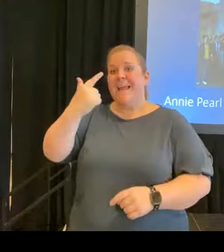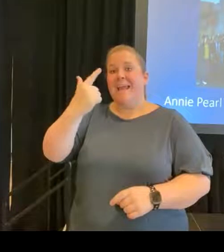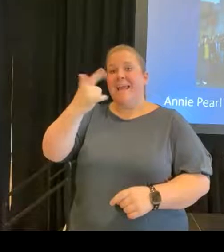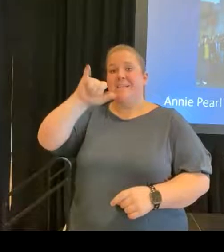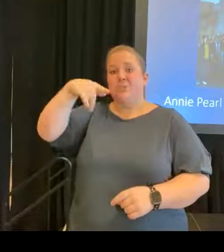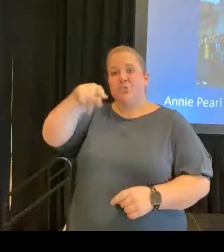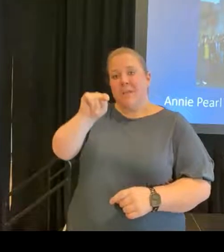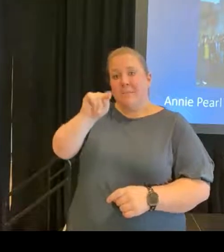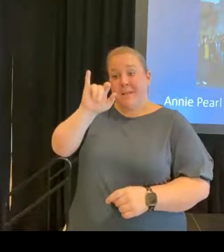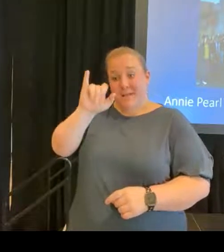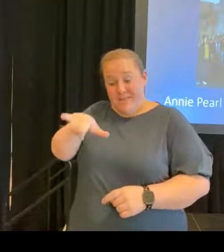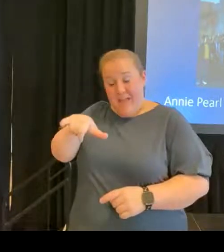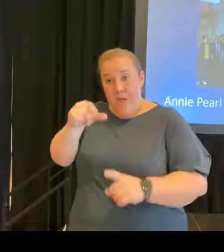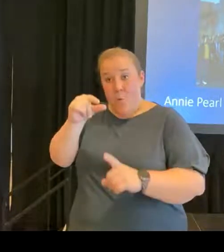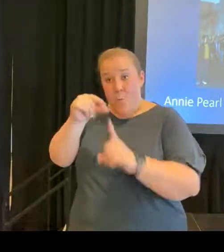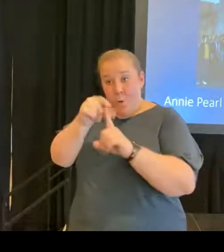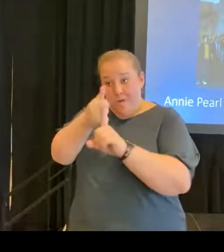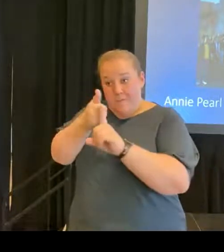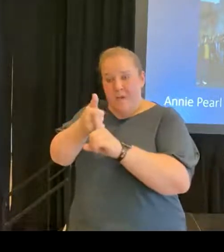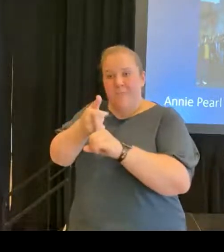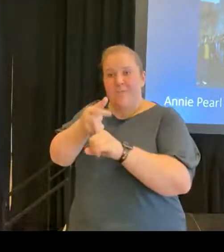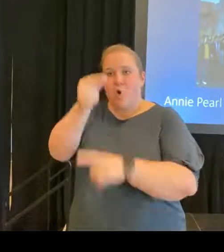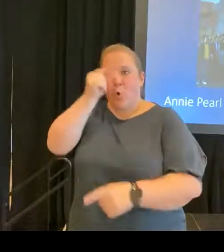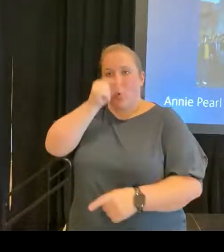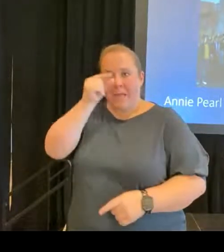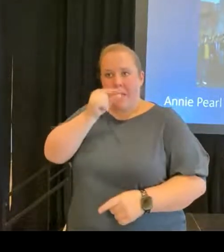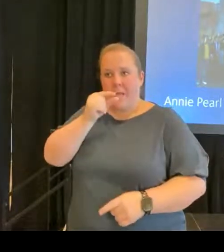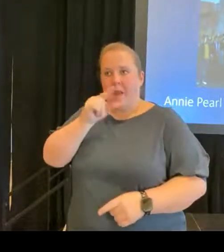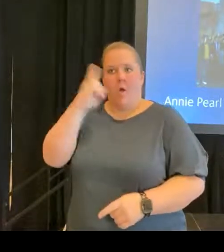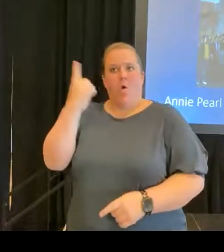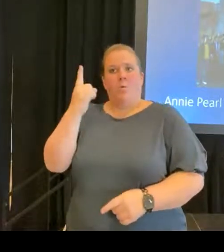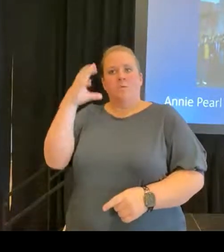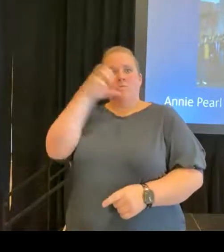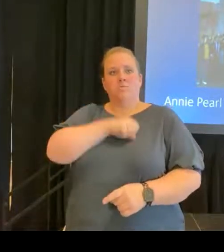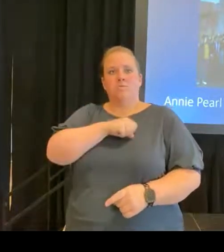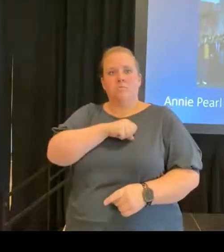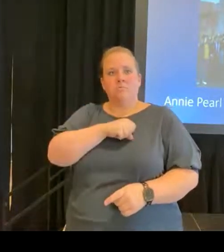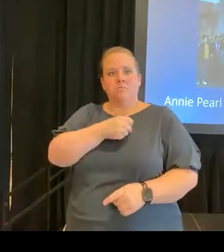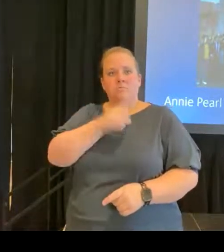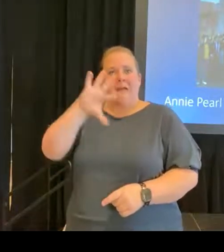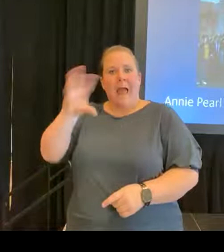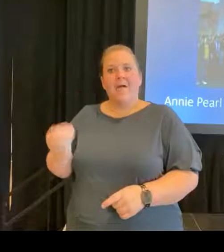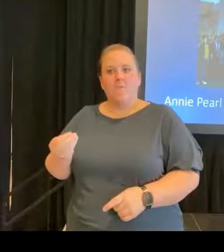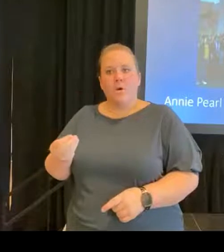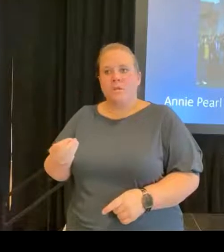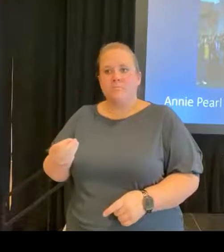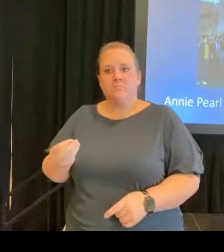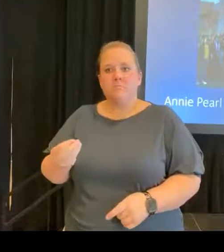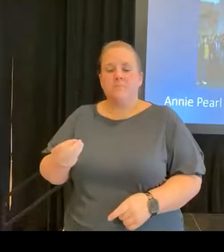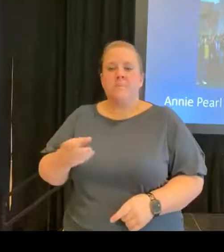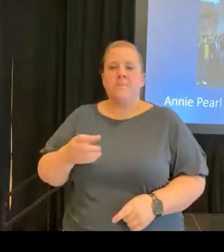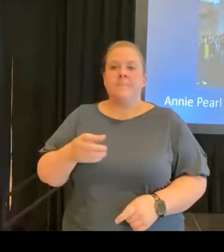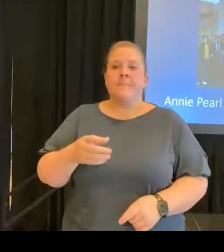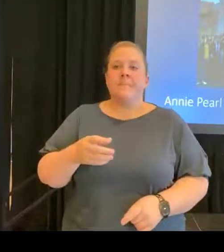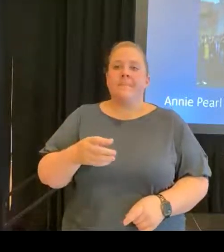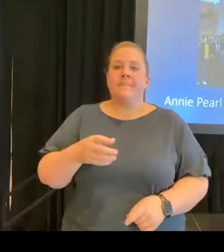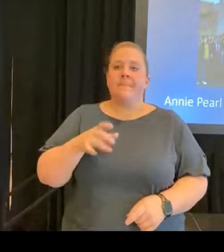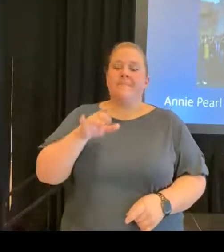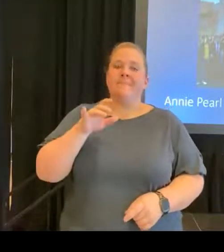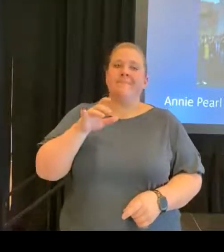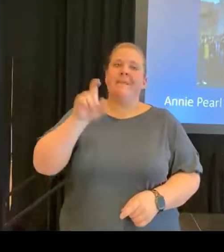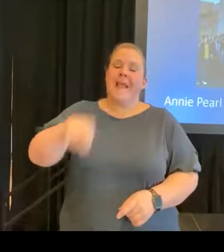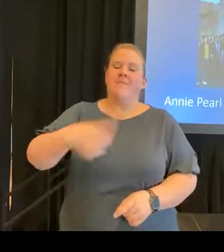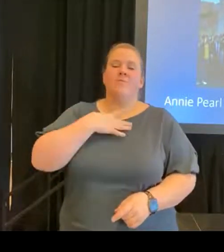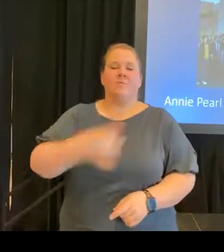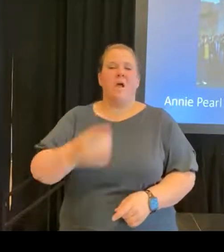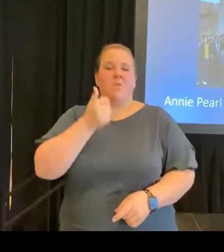not African. I always assumed it was African. And if you don't like yourself, we got to like